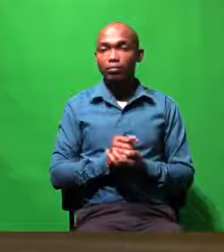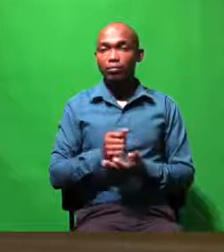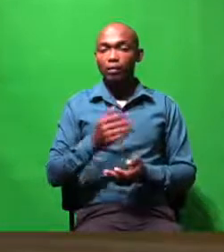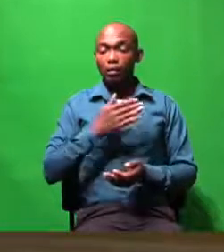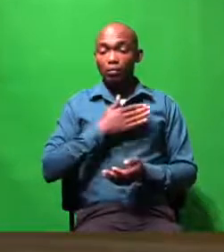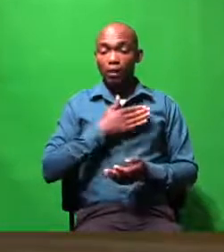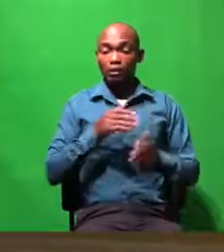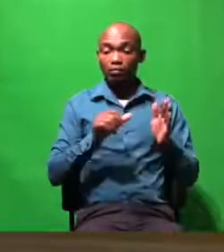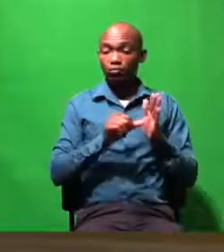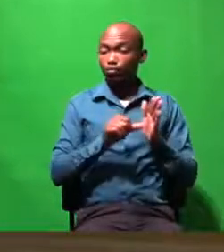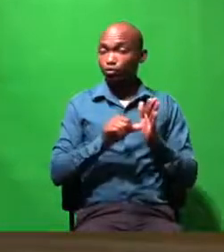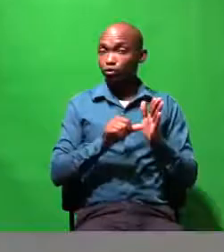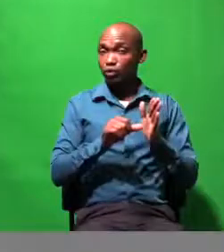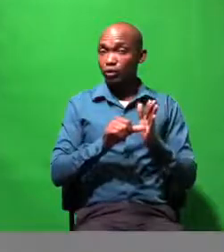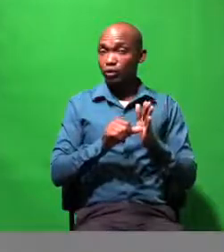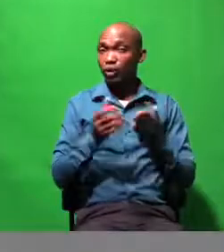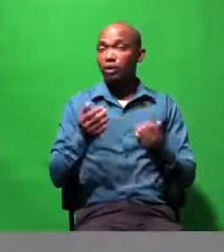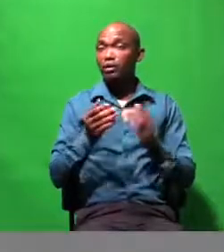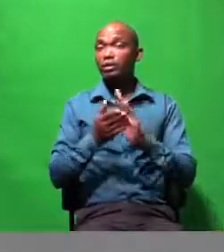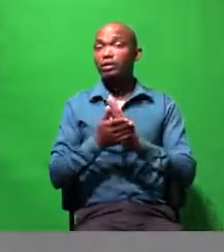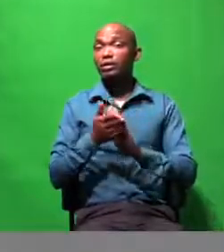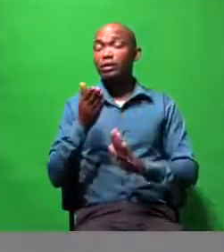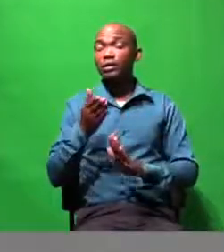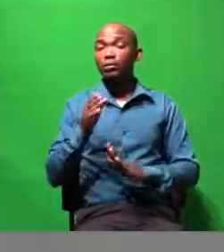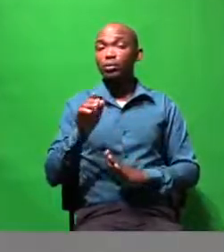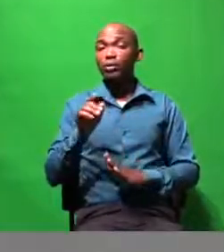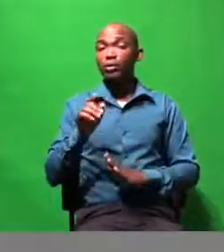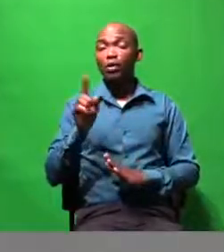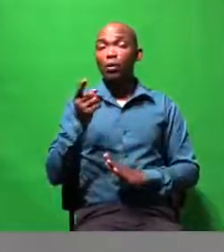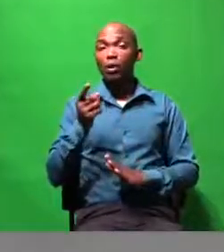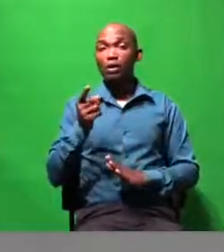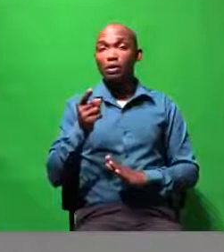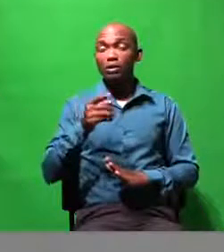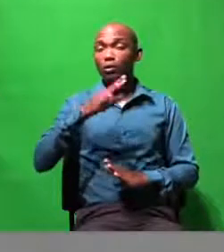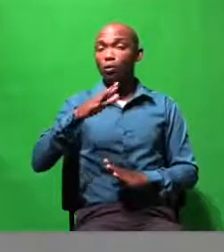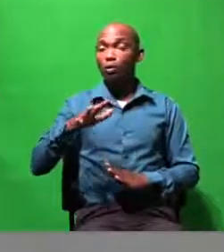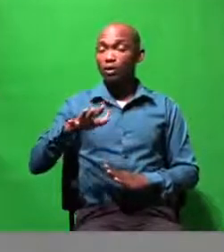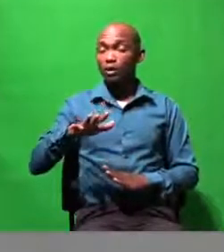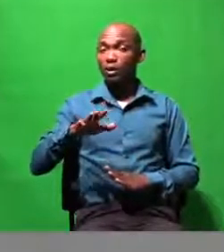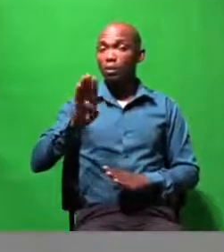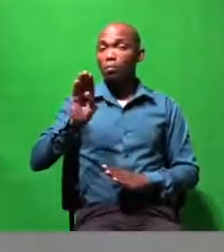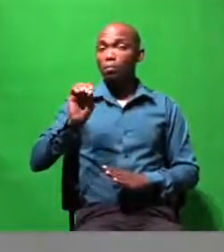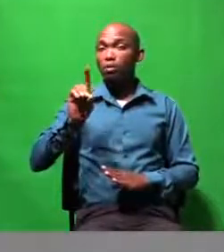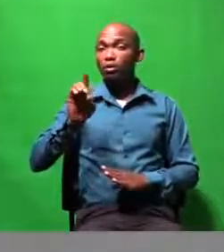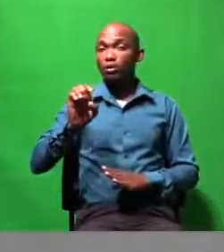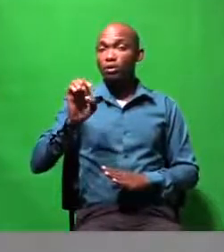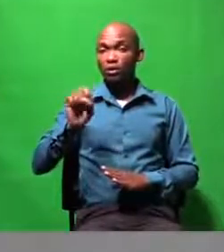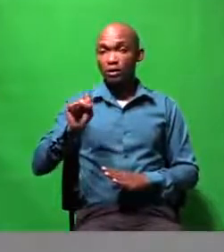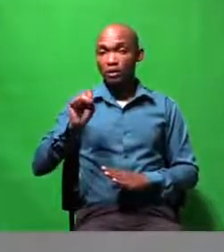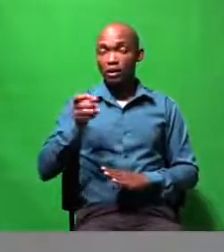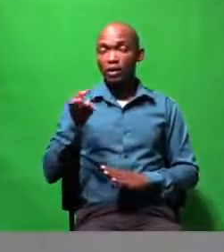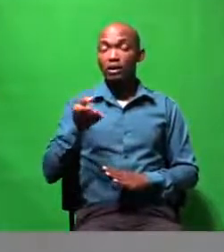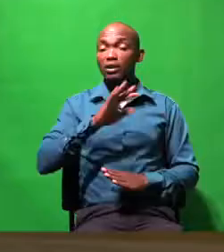student, let us begin with what is water bodies. Water bodies is a